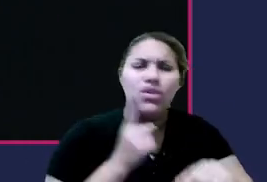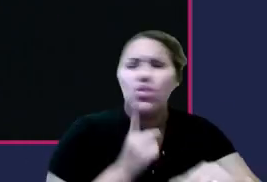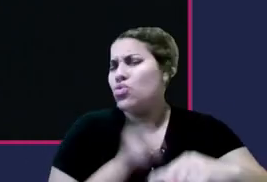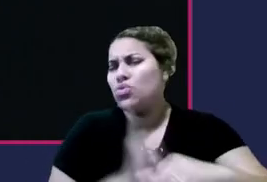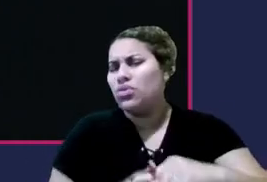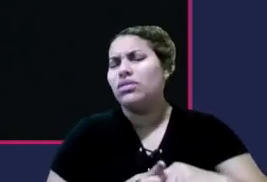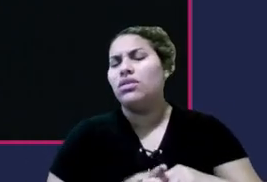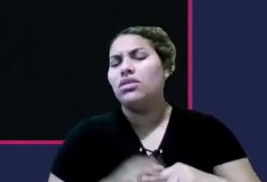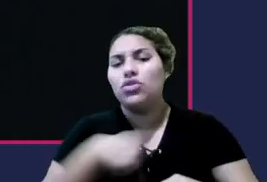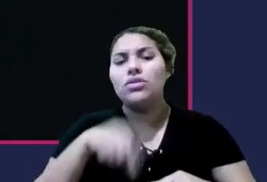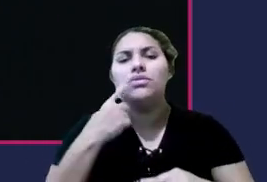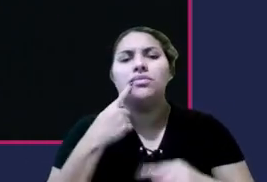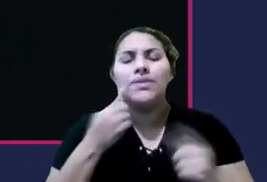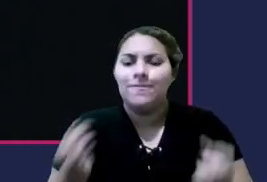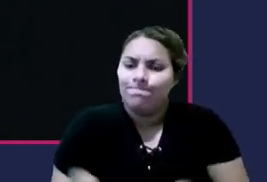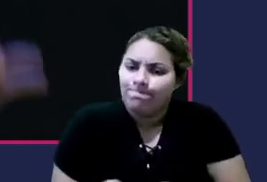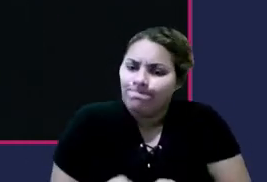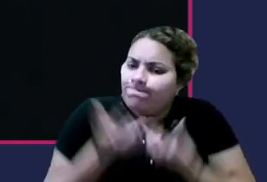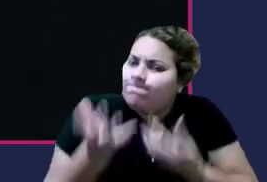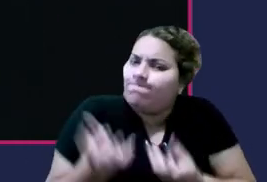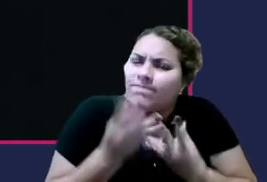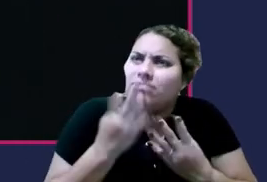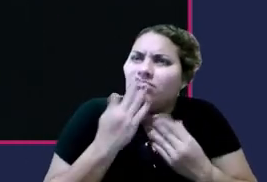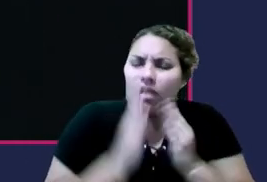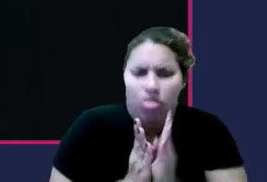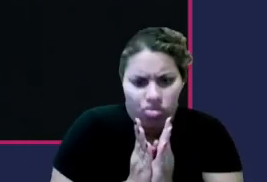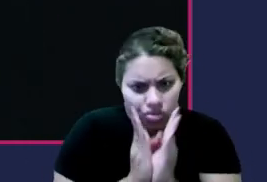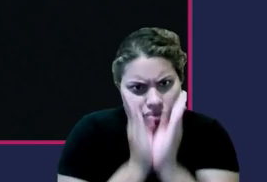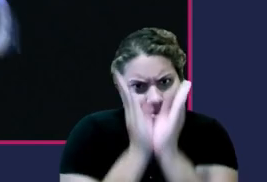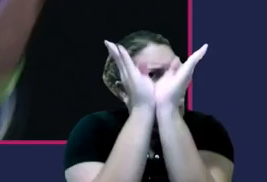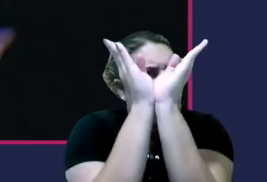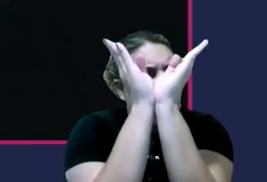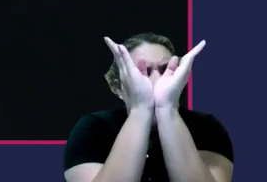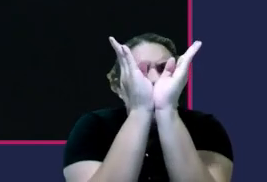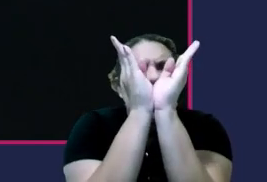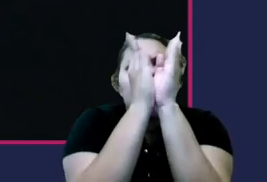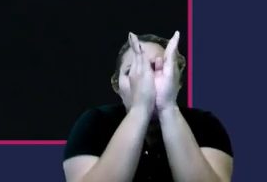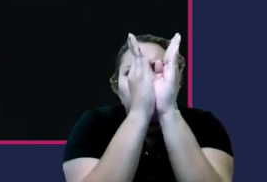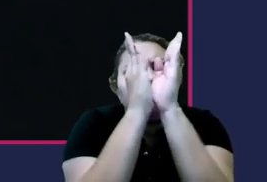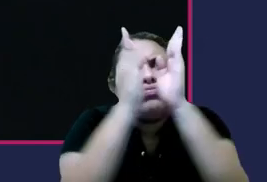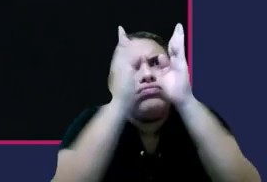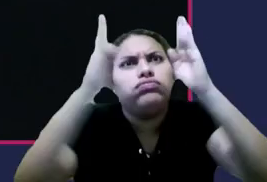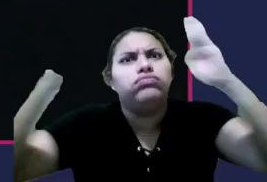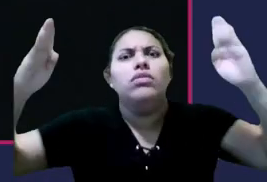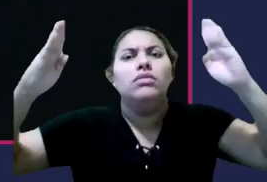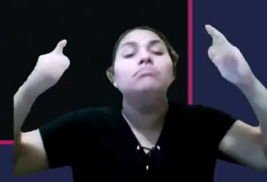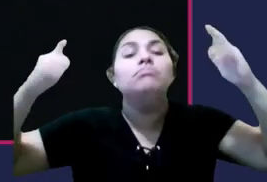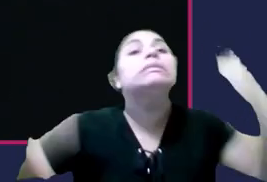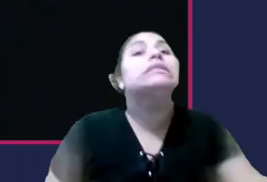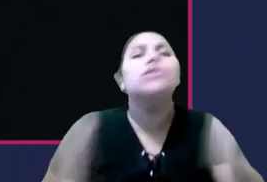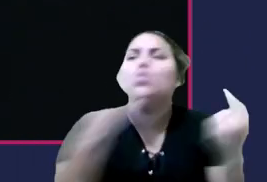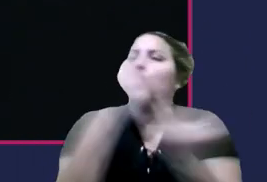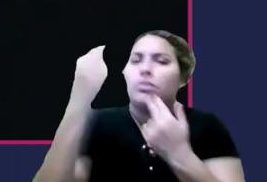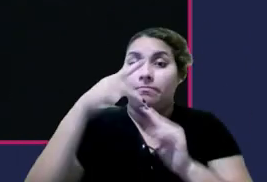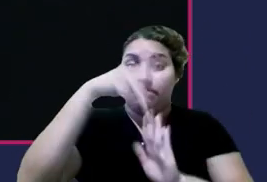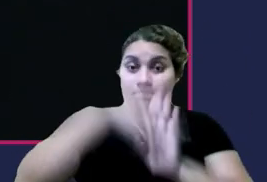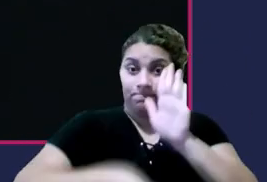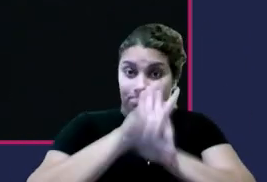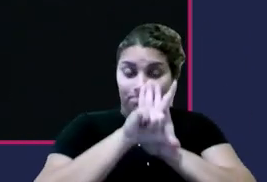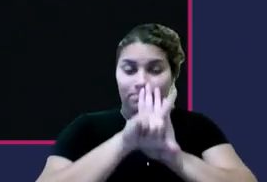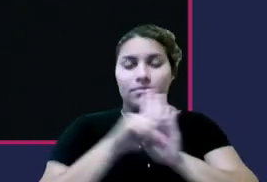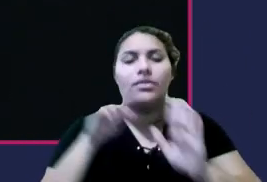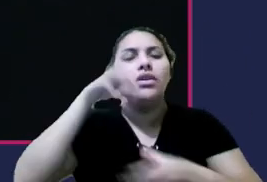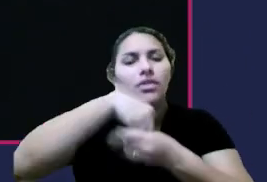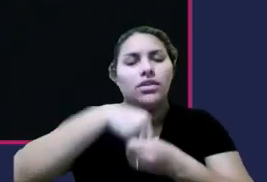we have to act more more strongly.